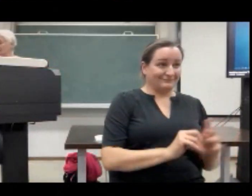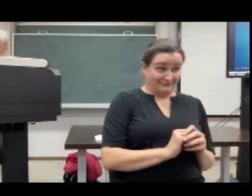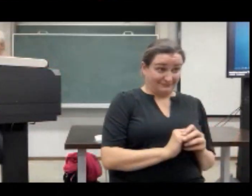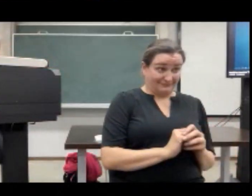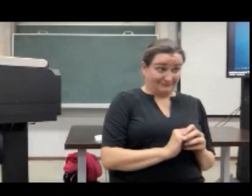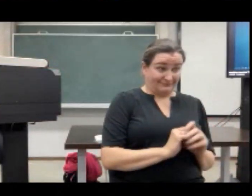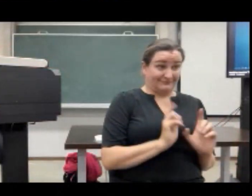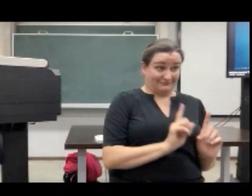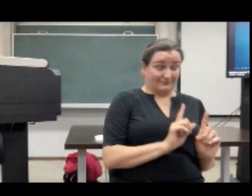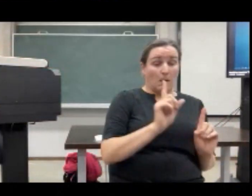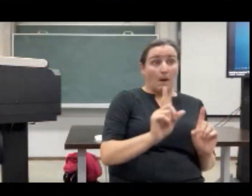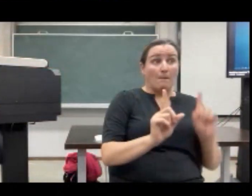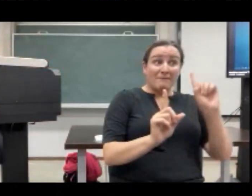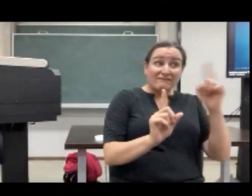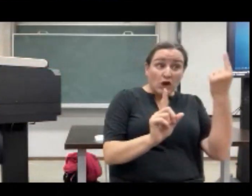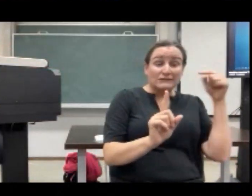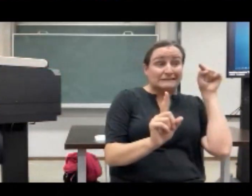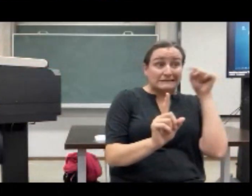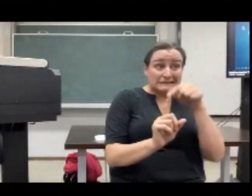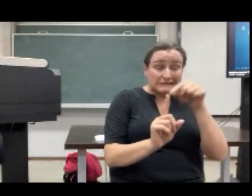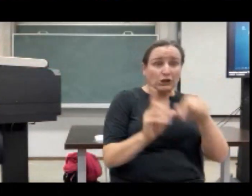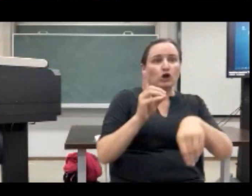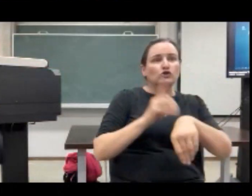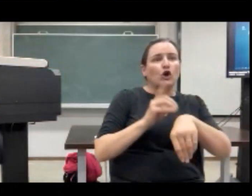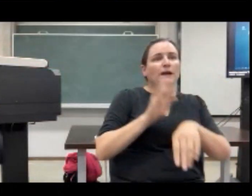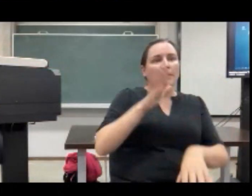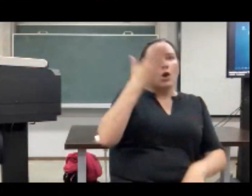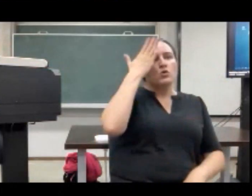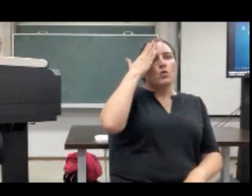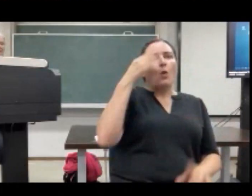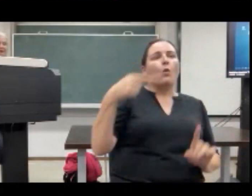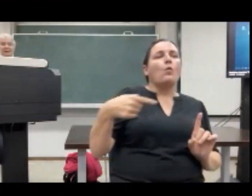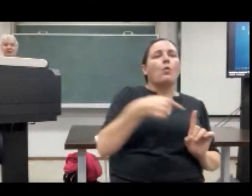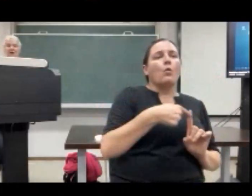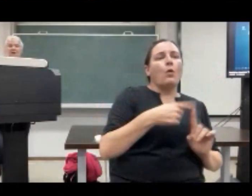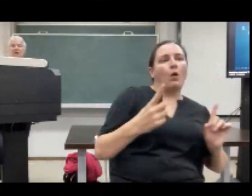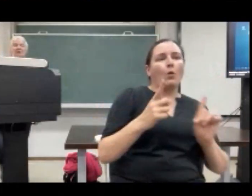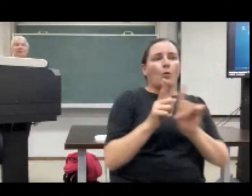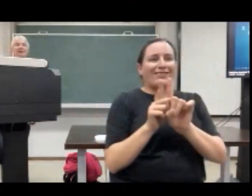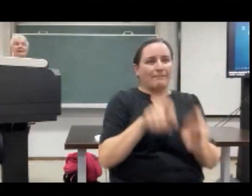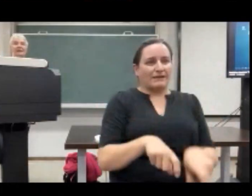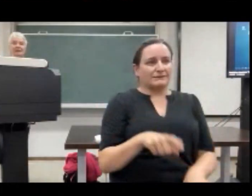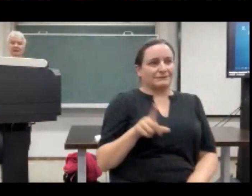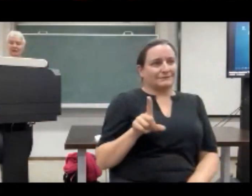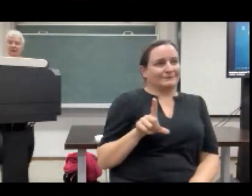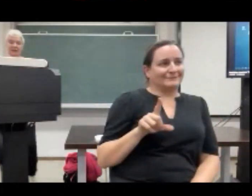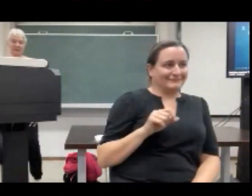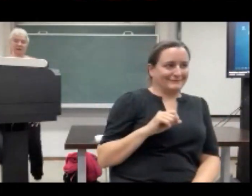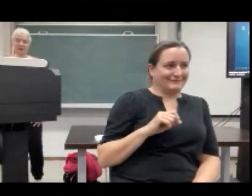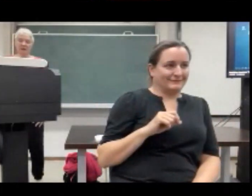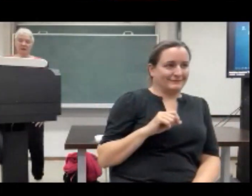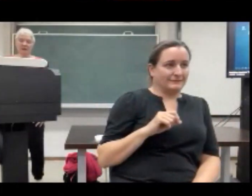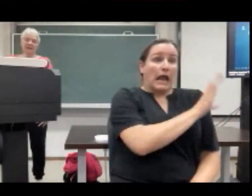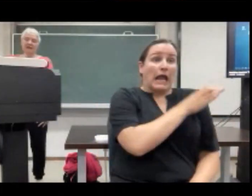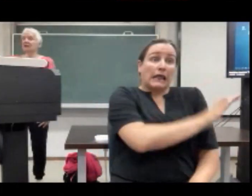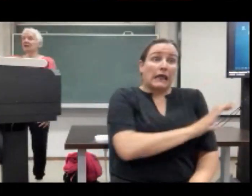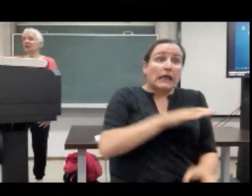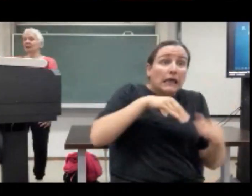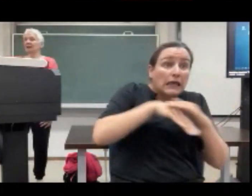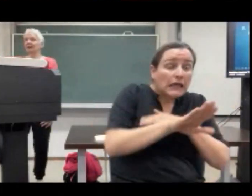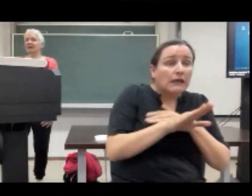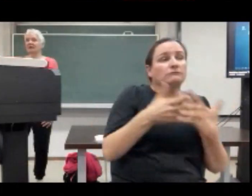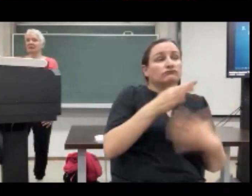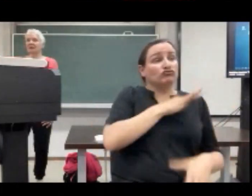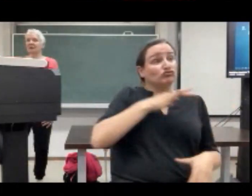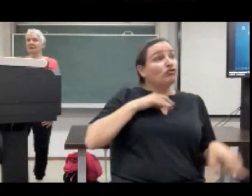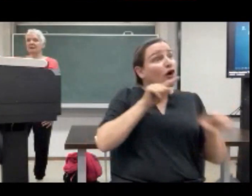First, there needs to be the awareness that this is necessary. The clinic staff should have basic signing skills and have